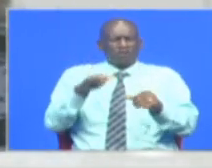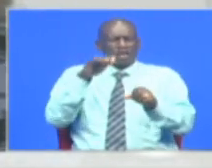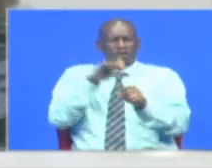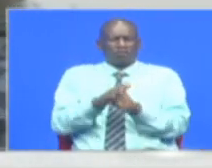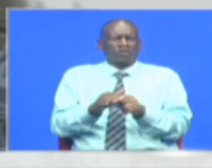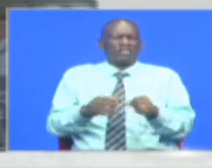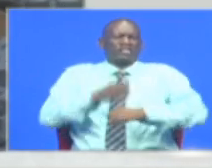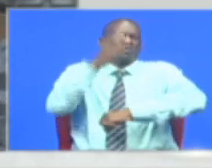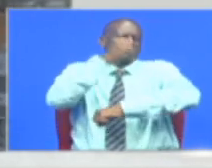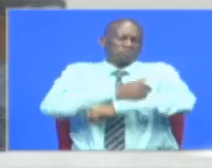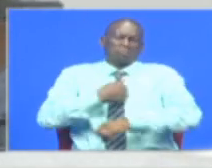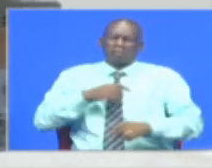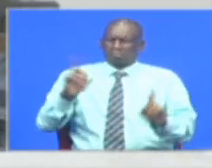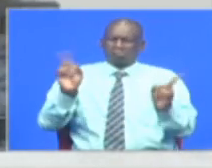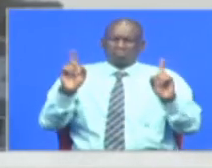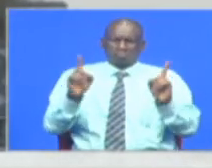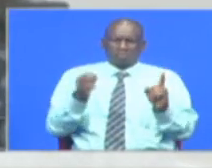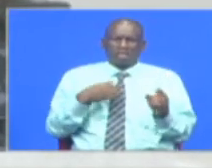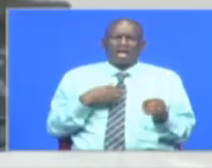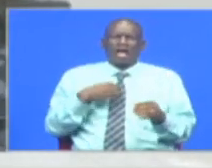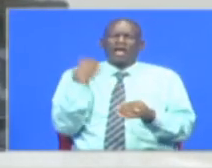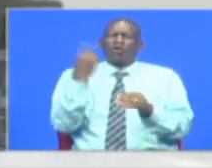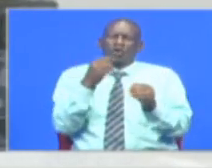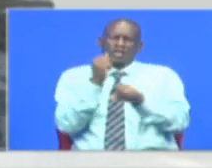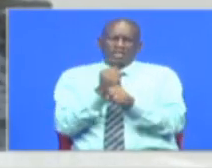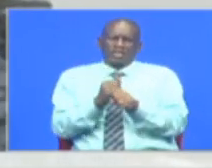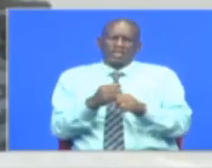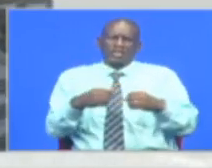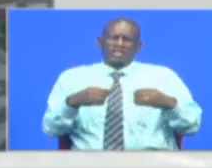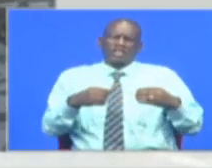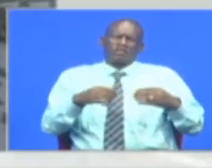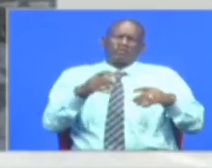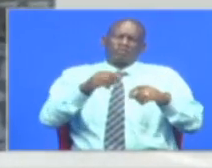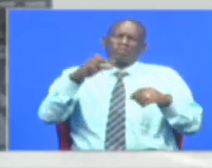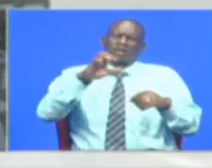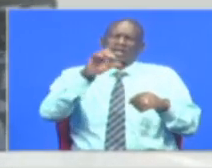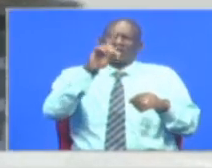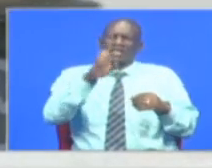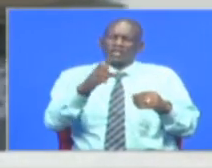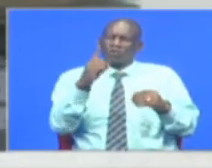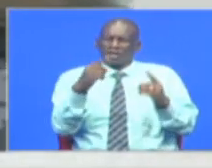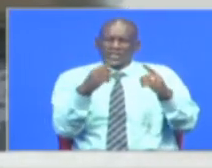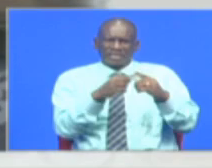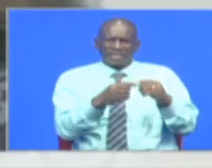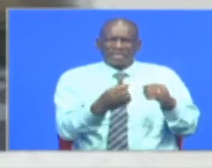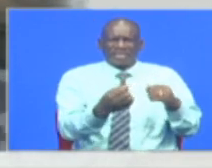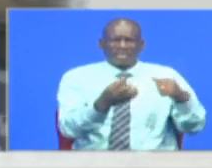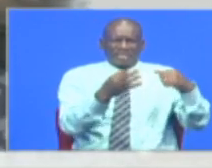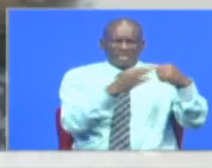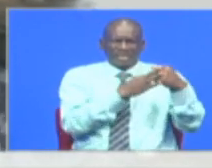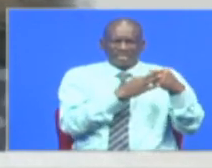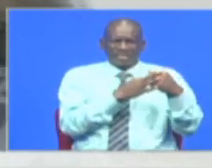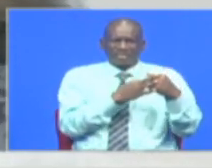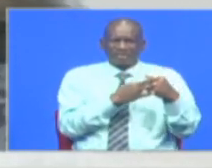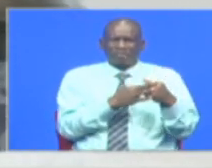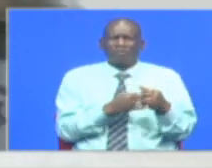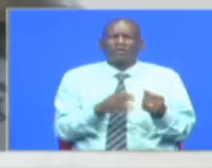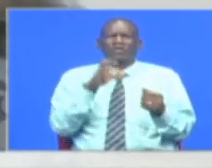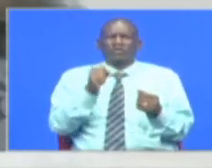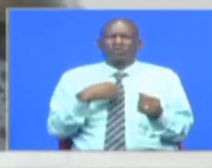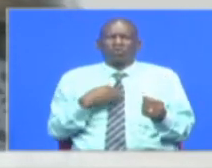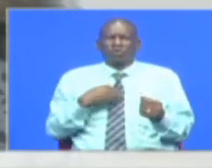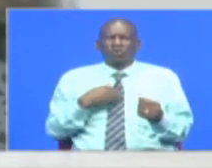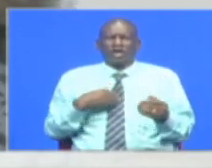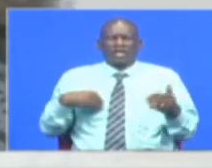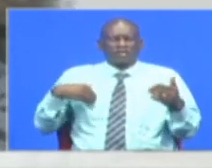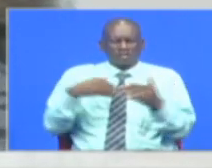high school. I went only through grade school. In America, we have first through eighth grade. So I went through eighth